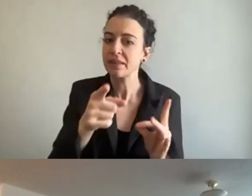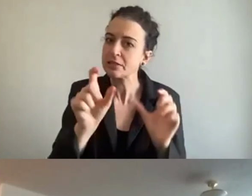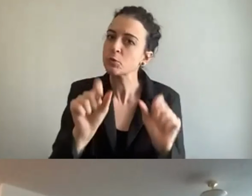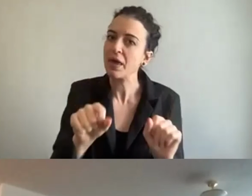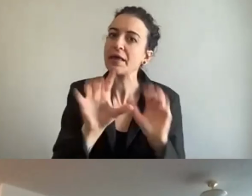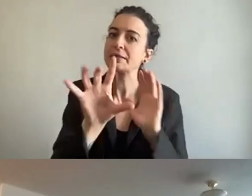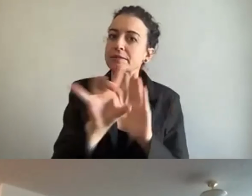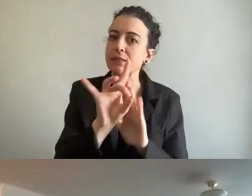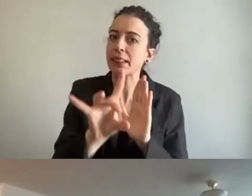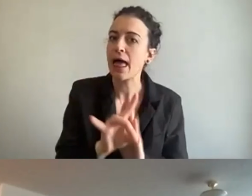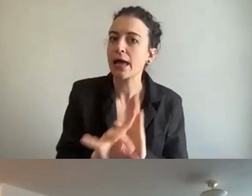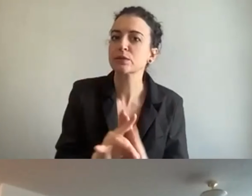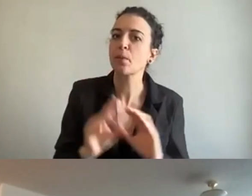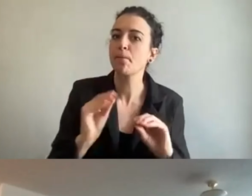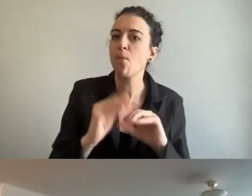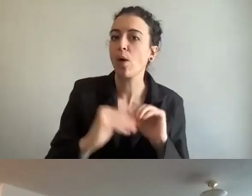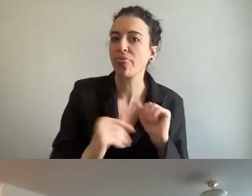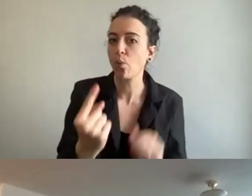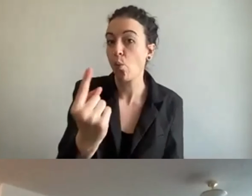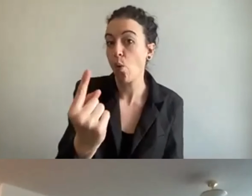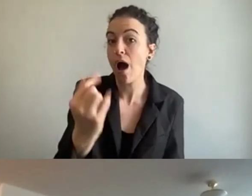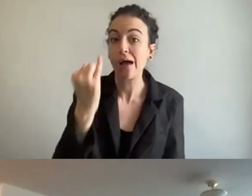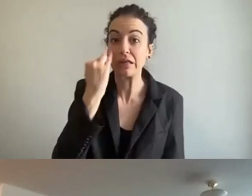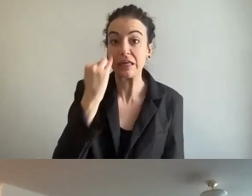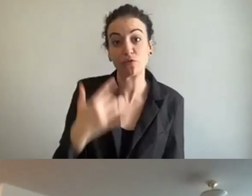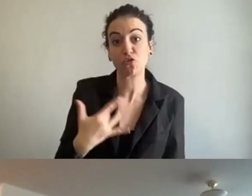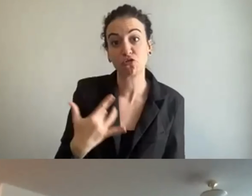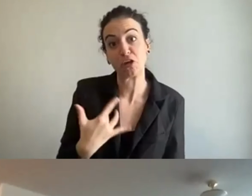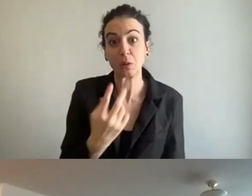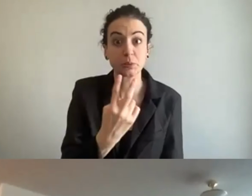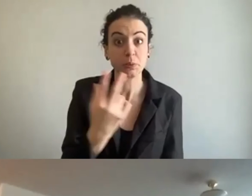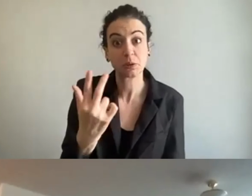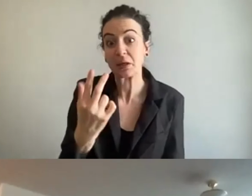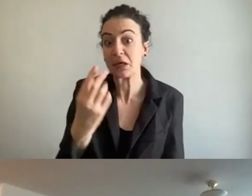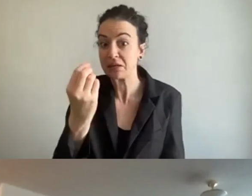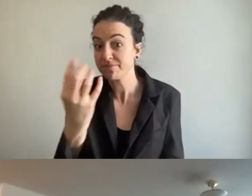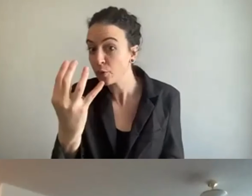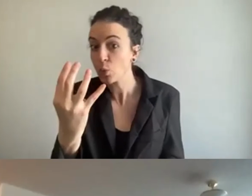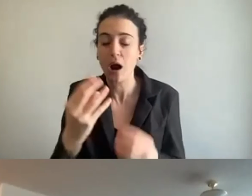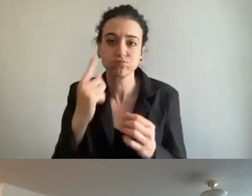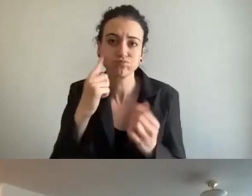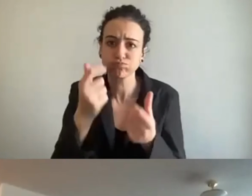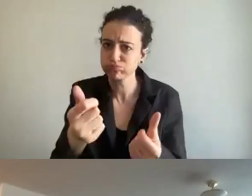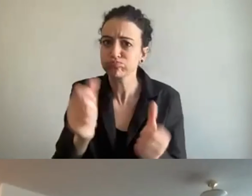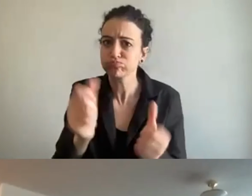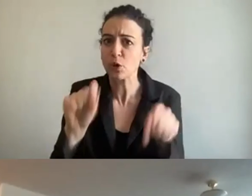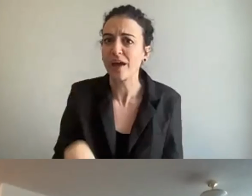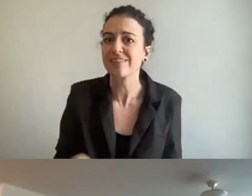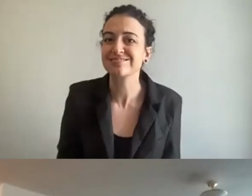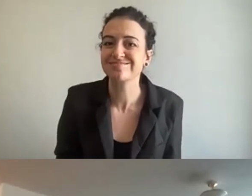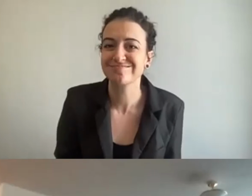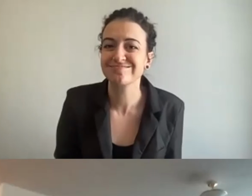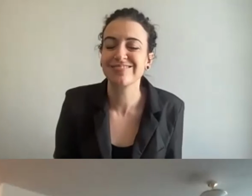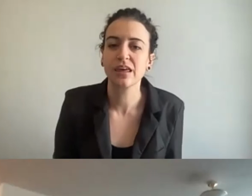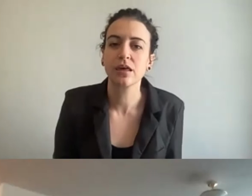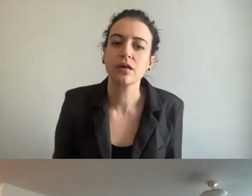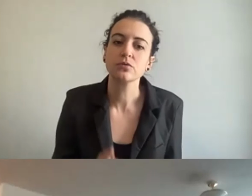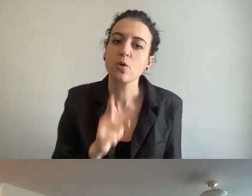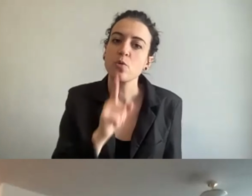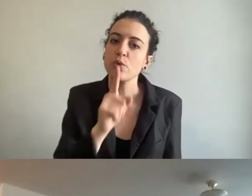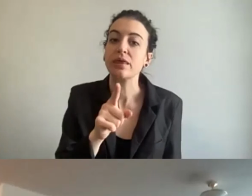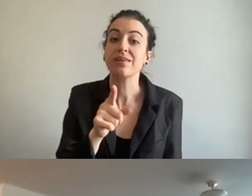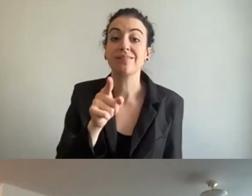can check multiple answers if you think that multiple things apply and are important. So again, the question is, what